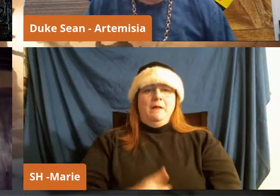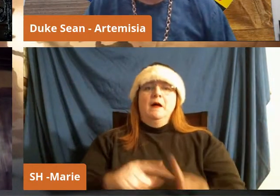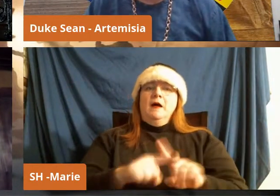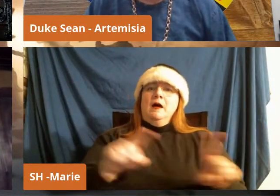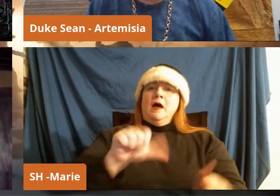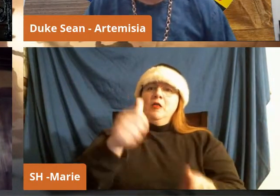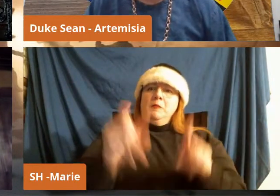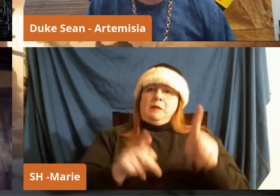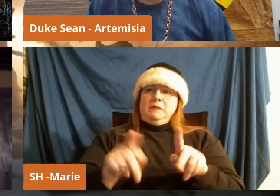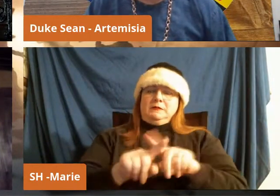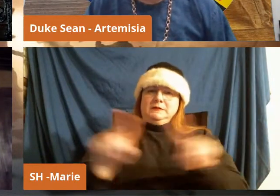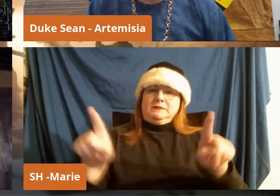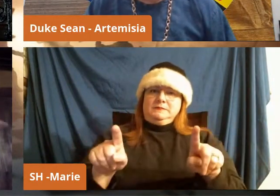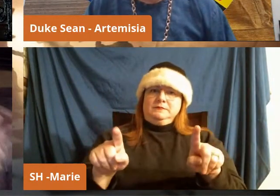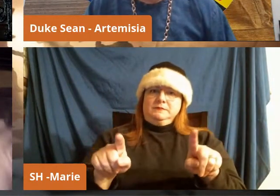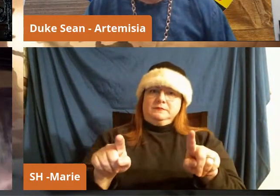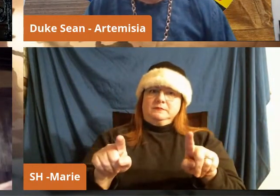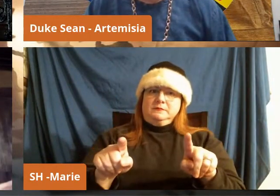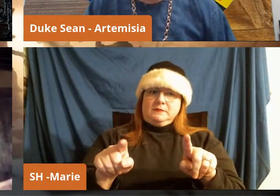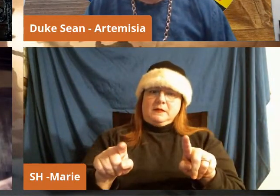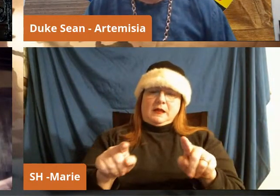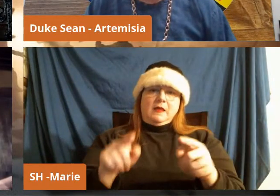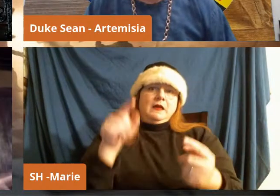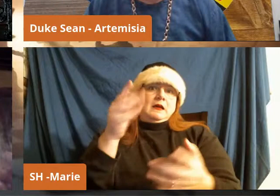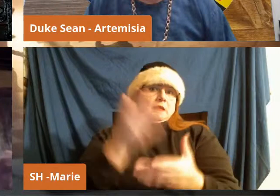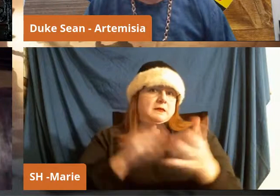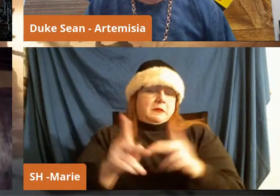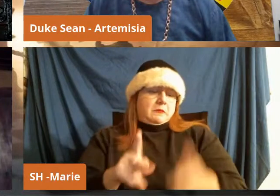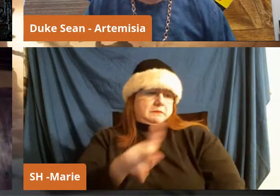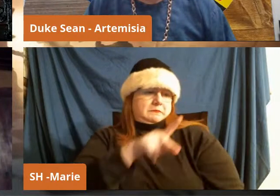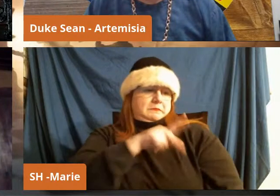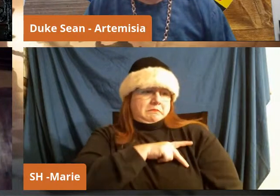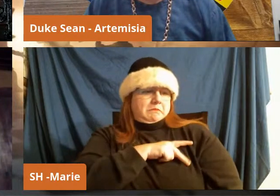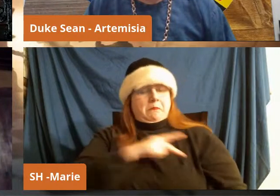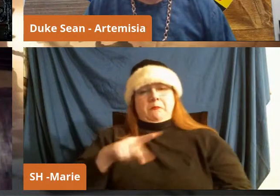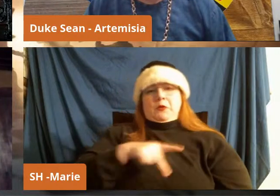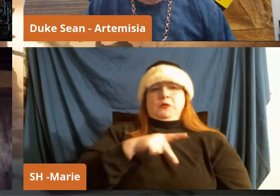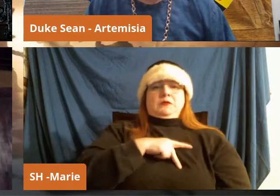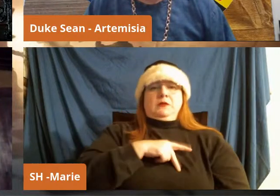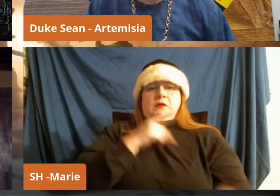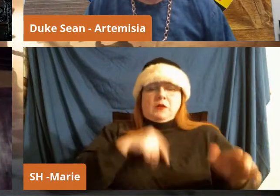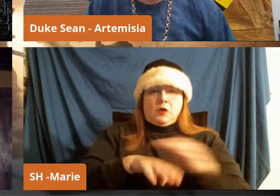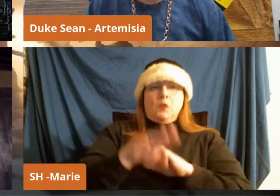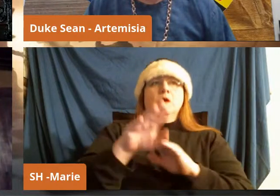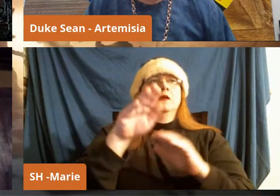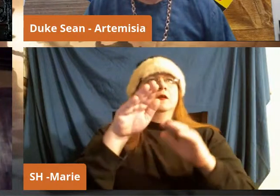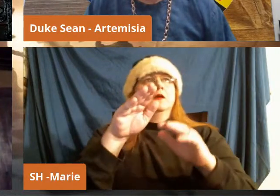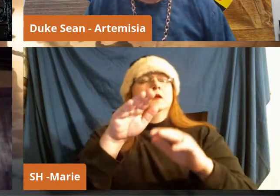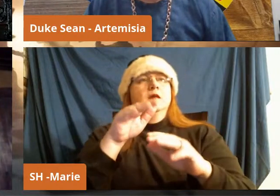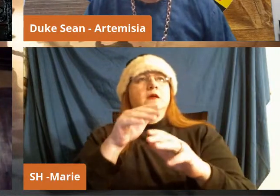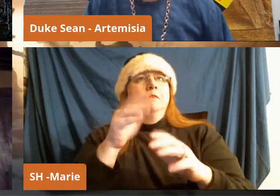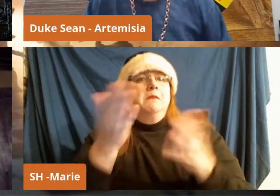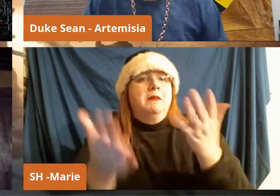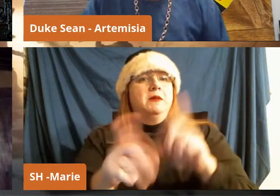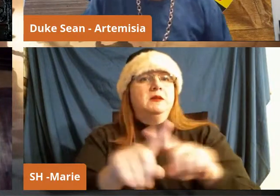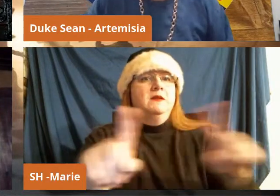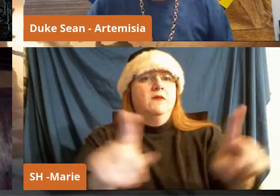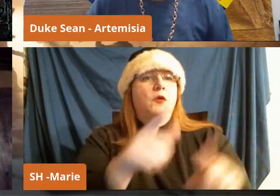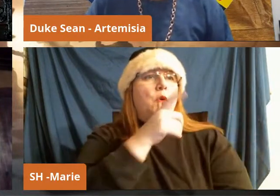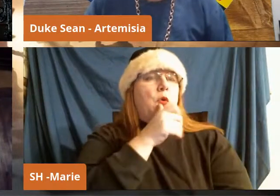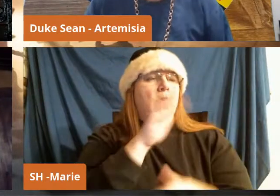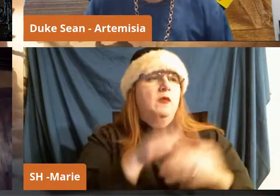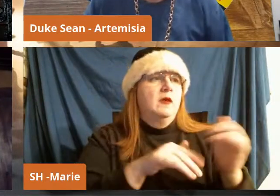people are different. They put on a real persona when they go into an event, and it may be very different than who they